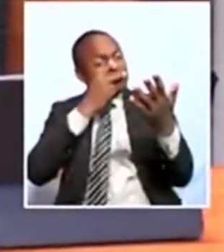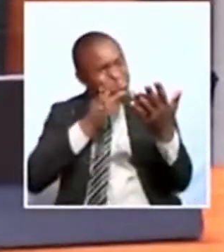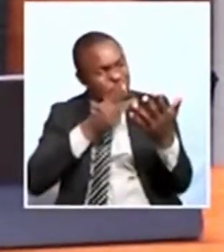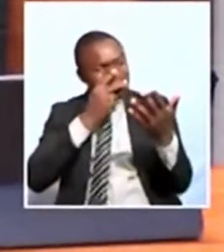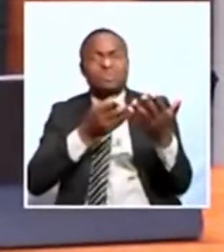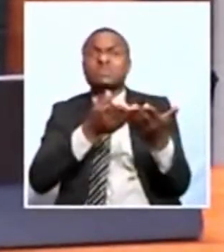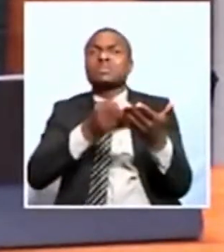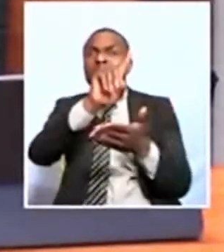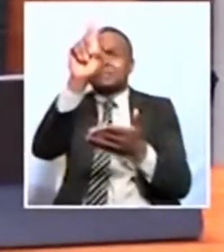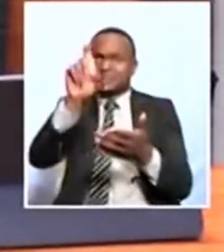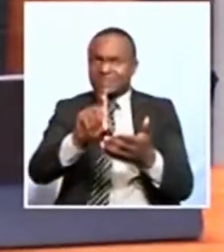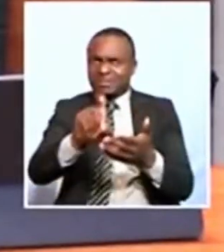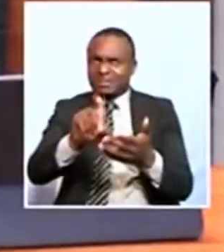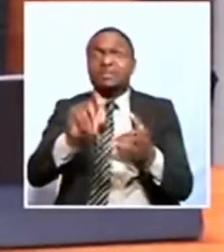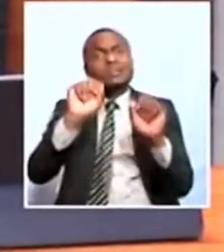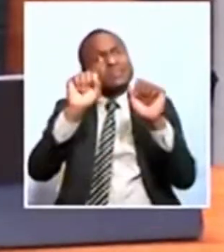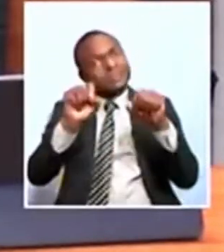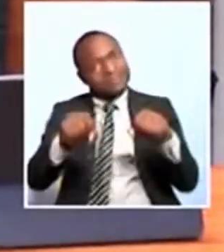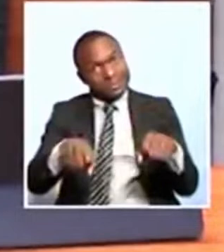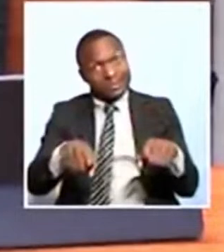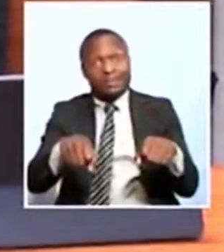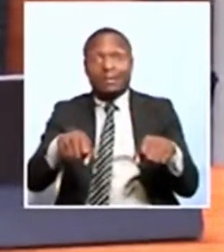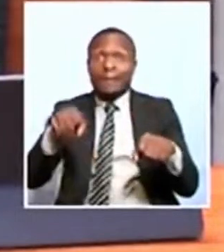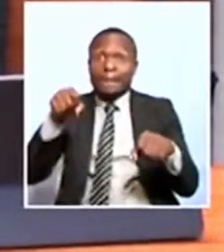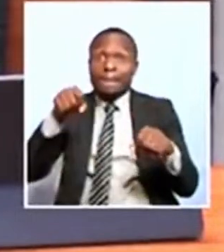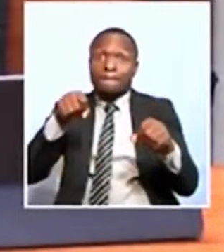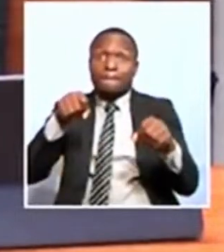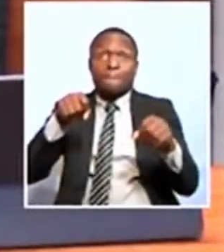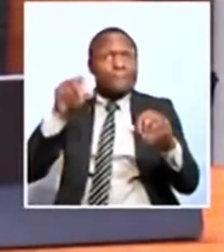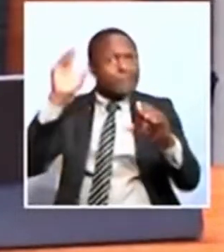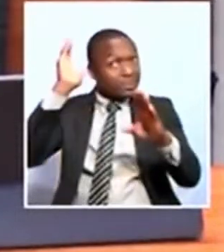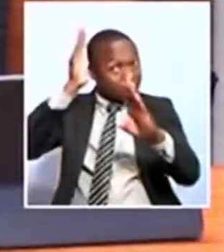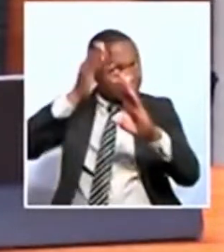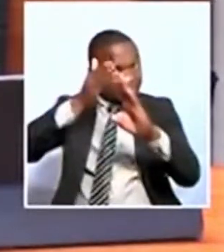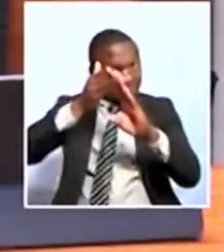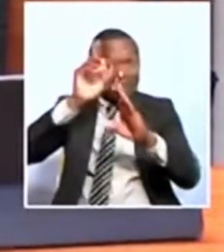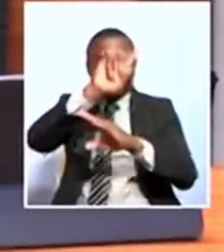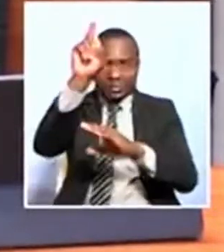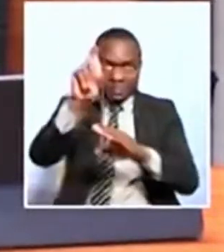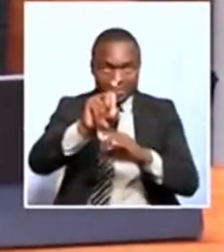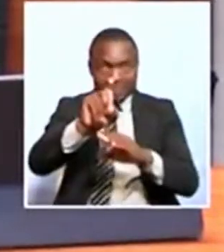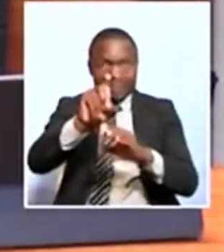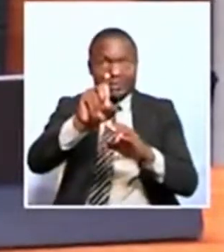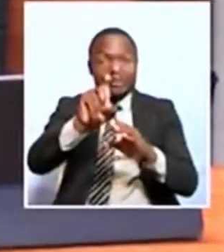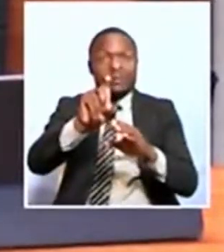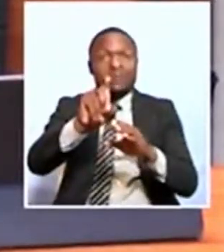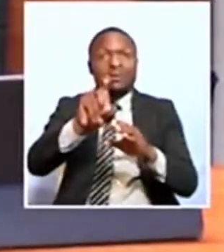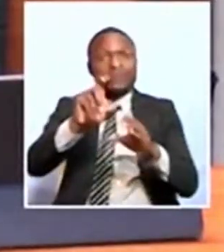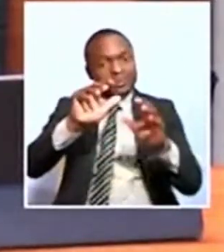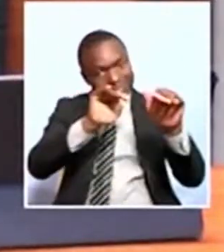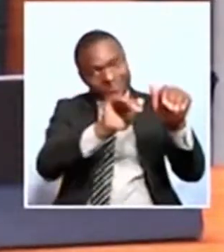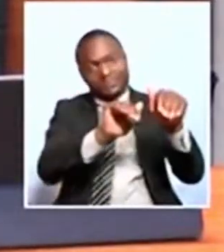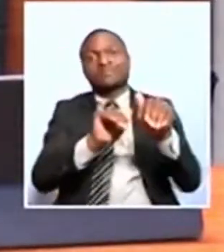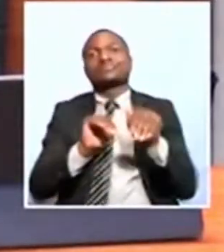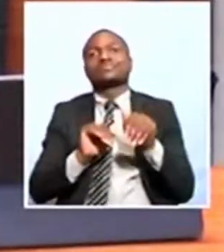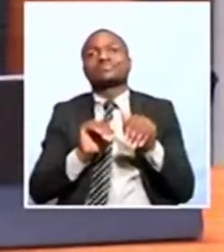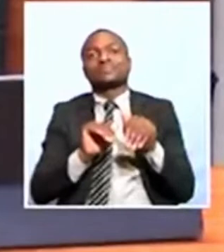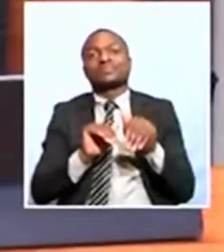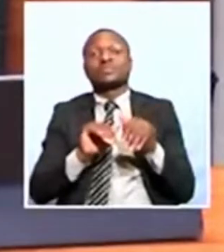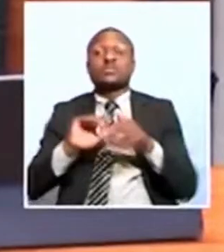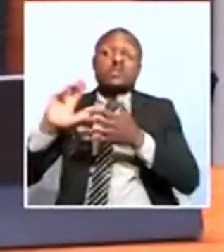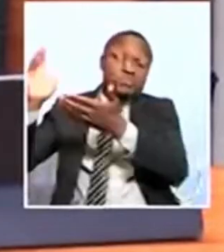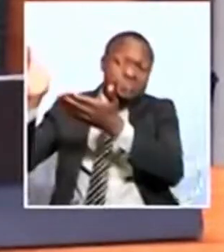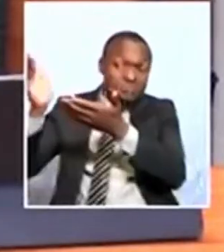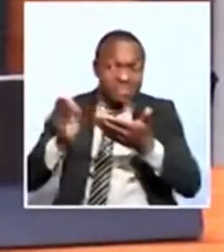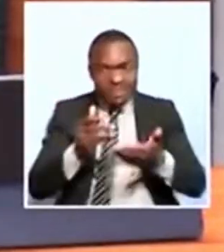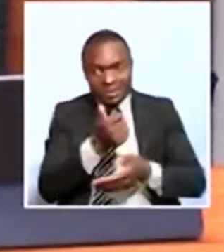questions. Can we please be specific to the question on the floor to avoid bringing